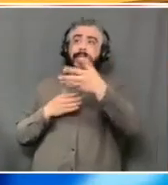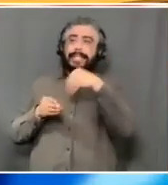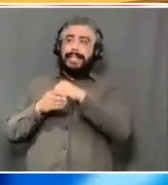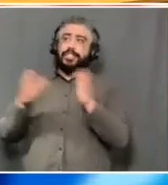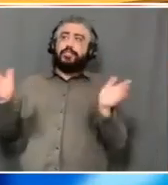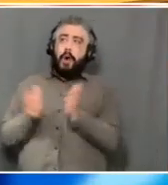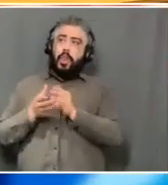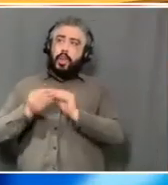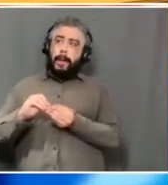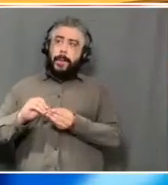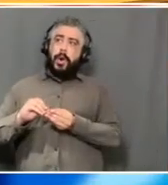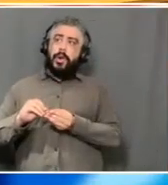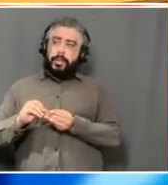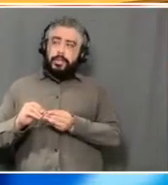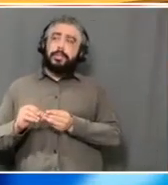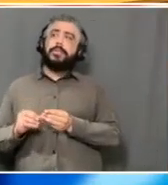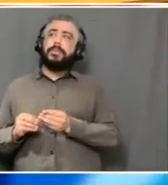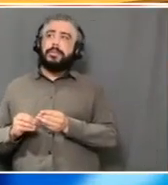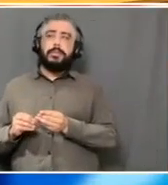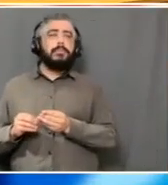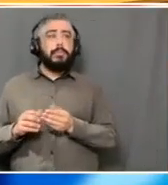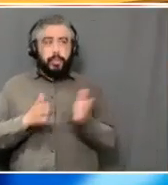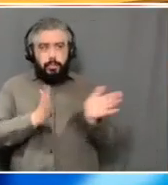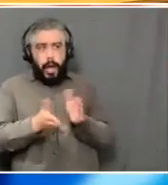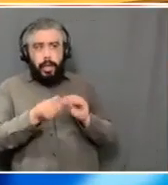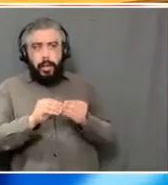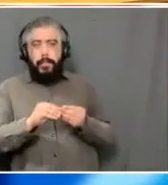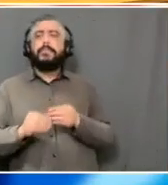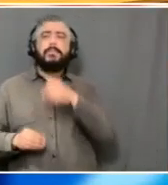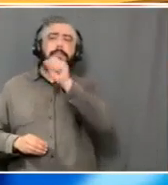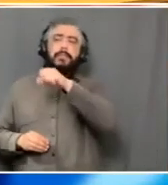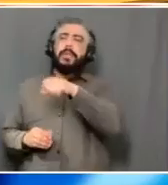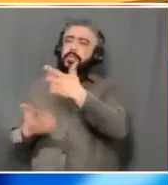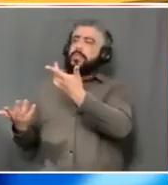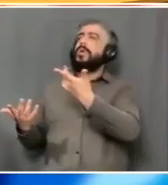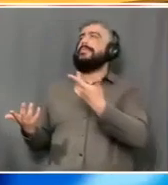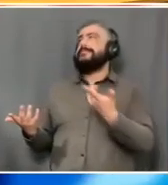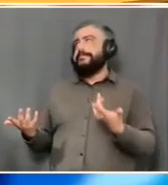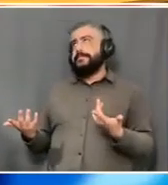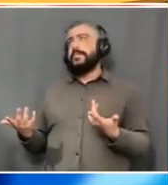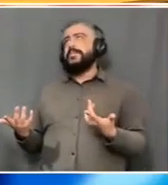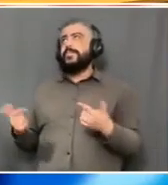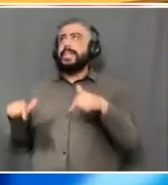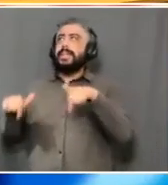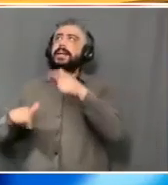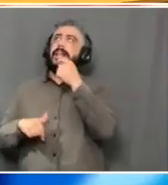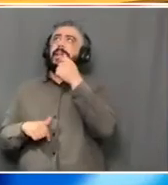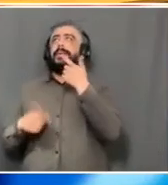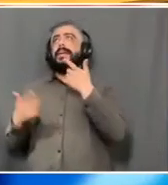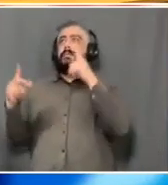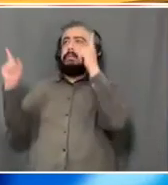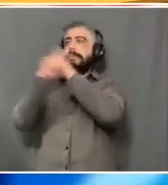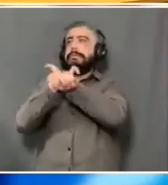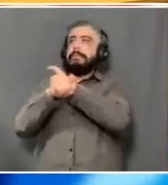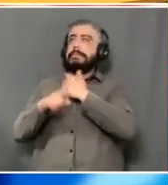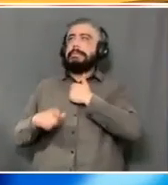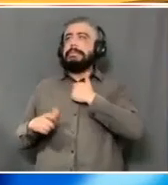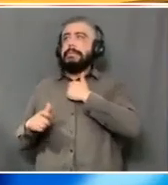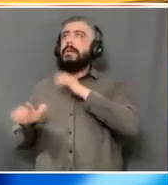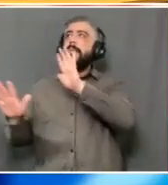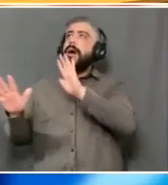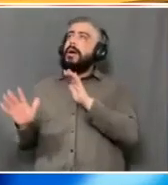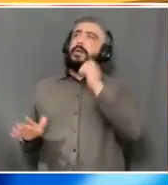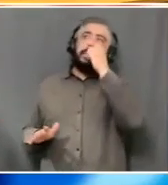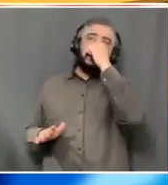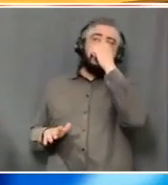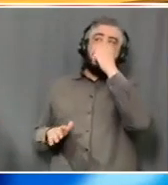typically. Smaller quantities? Yeah, so they can, and this is a little convoluted, unfortunately, but sometimes those types